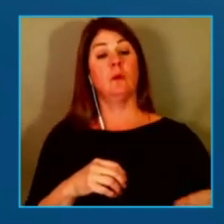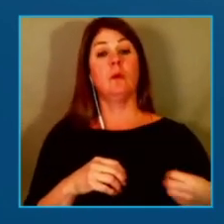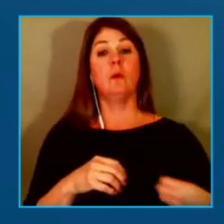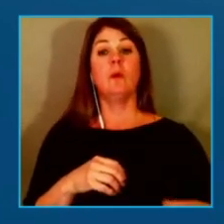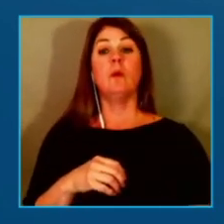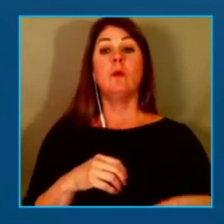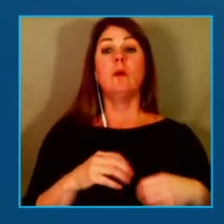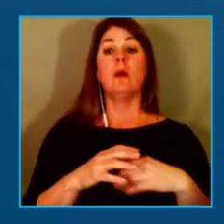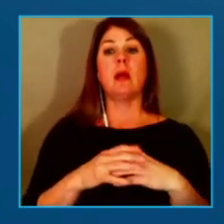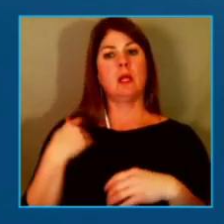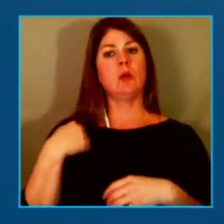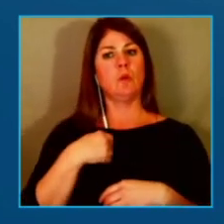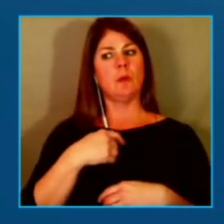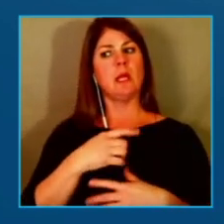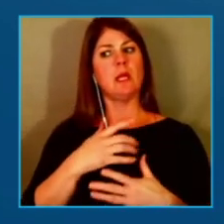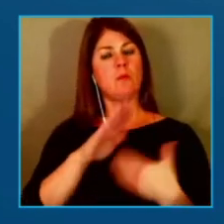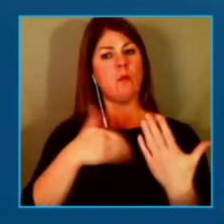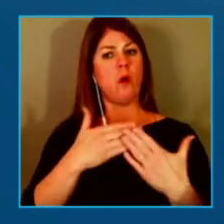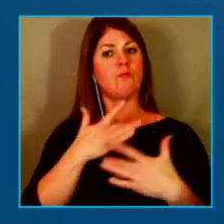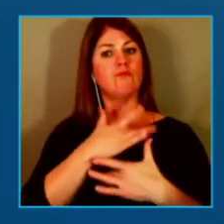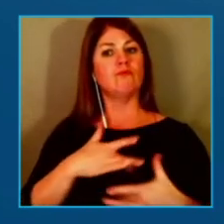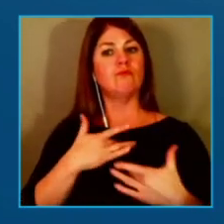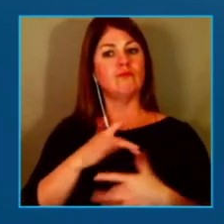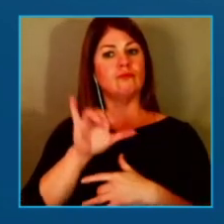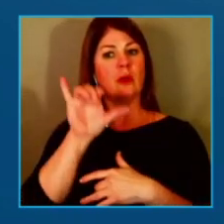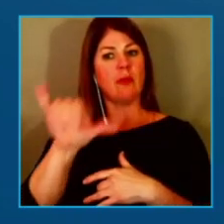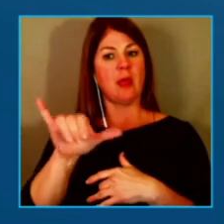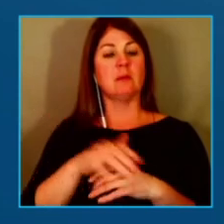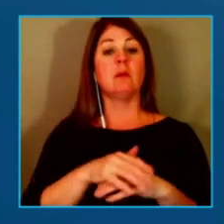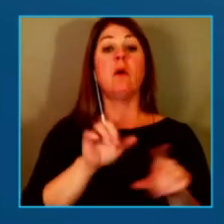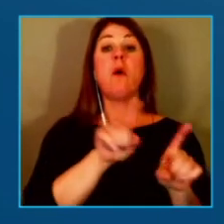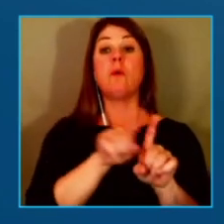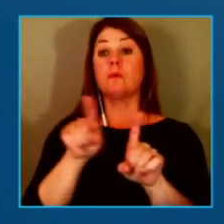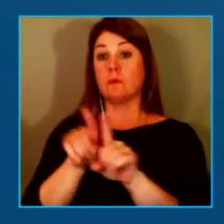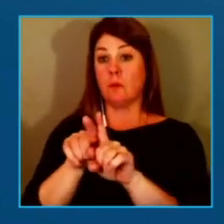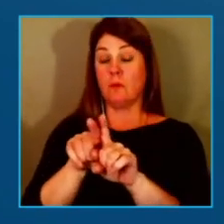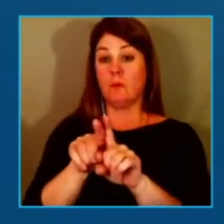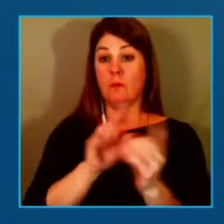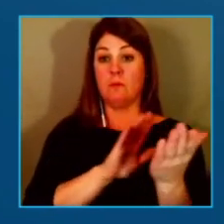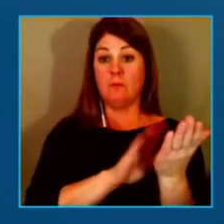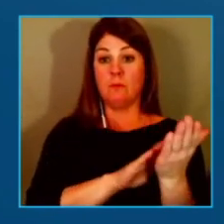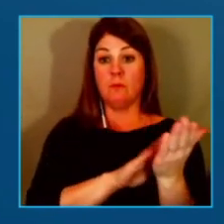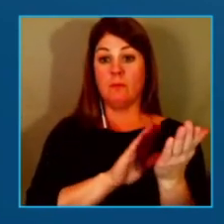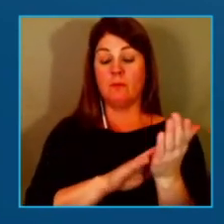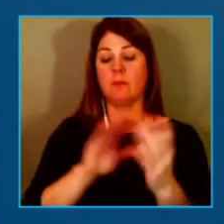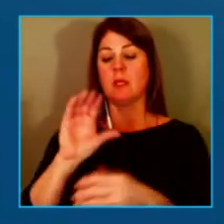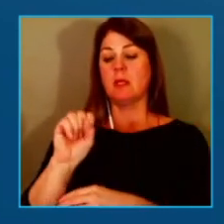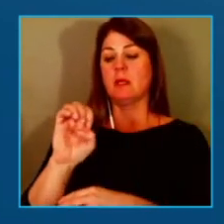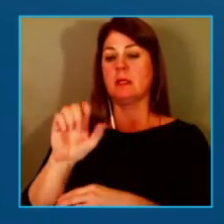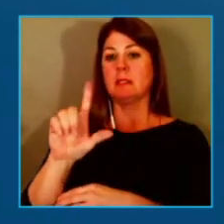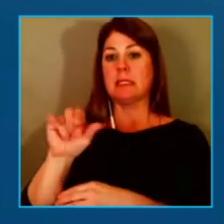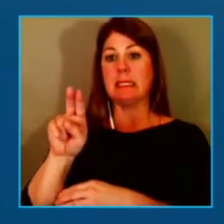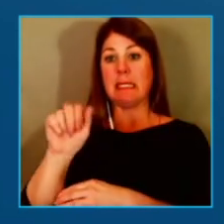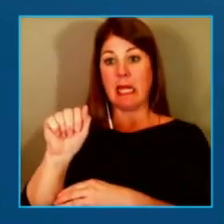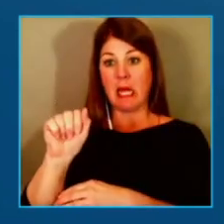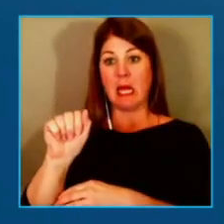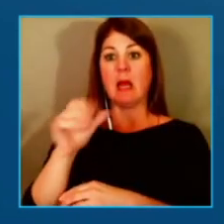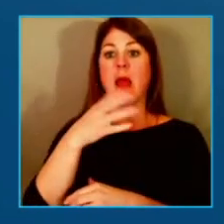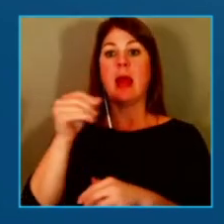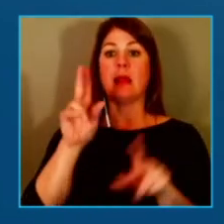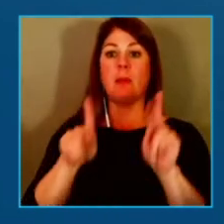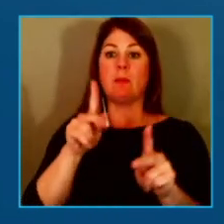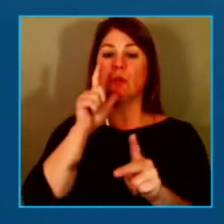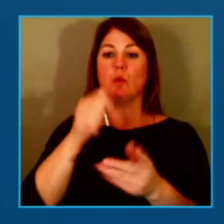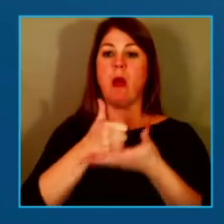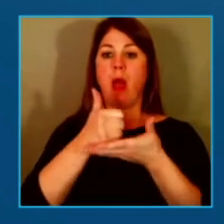think we all really appreciate it. I think we also need to commend Selena and those that, you know, helped bring these issues